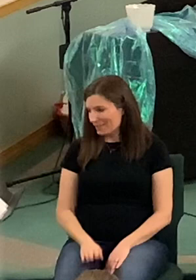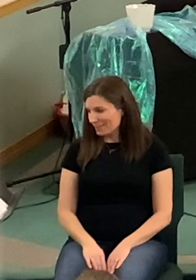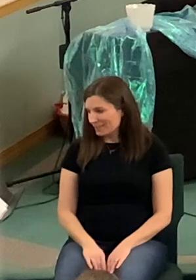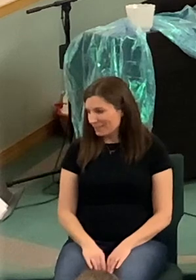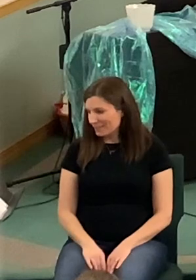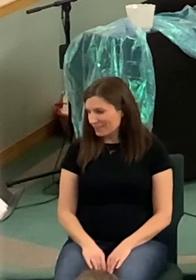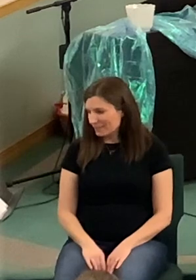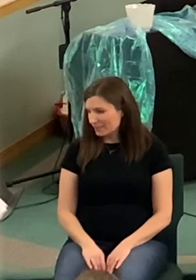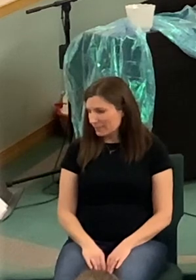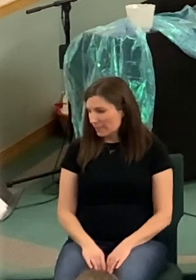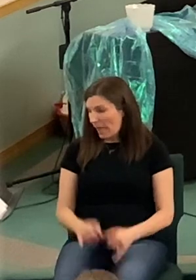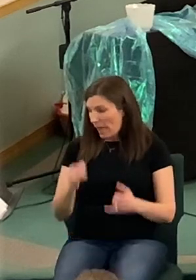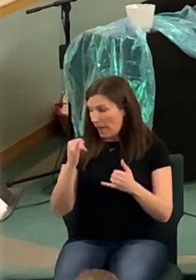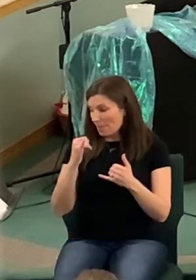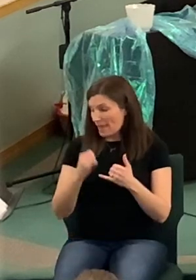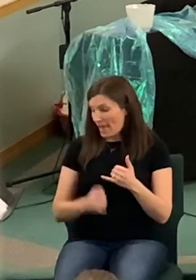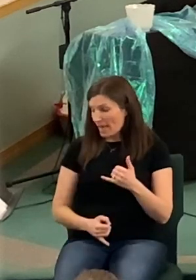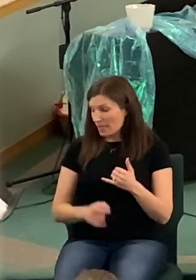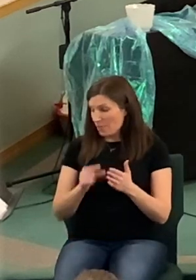At the end of verse